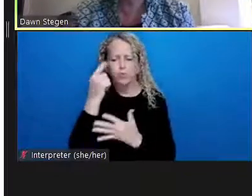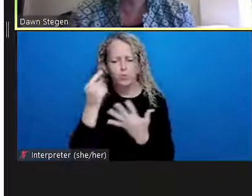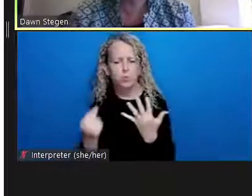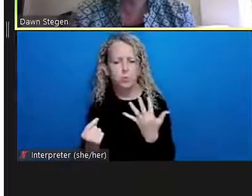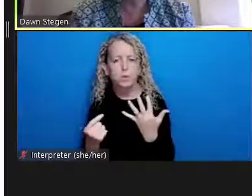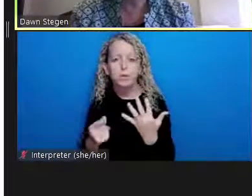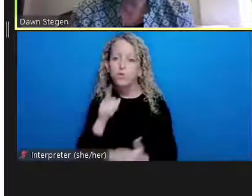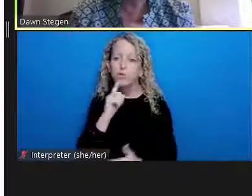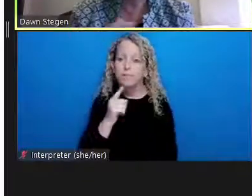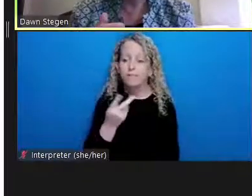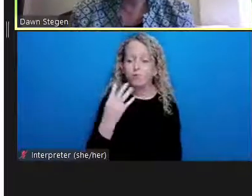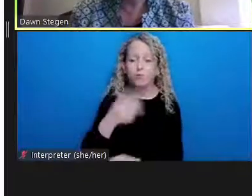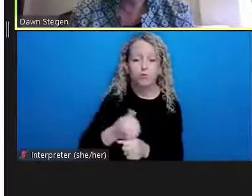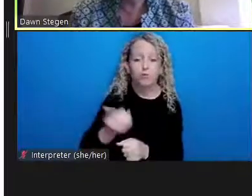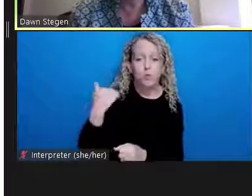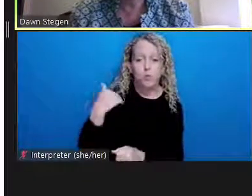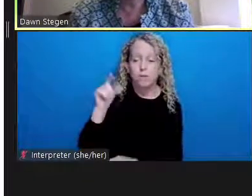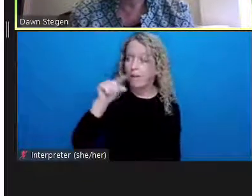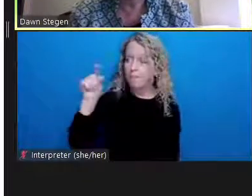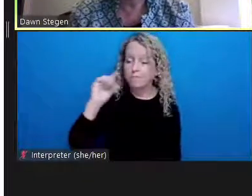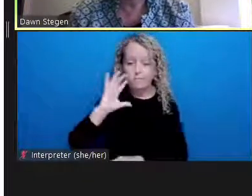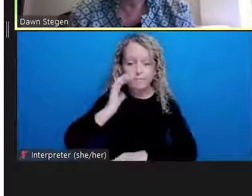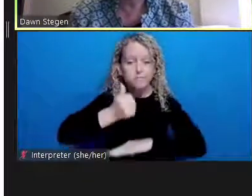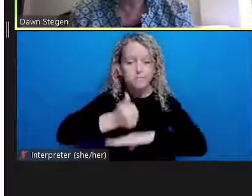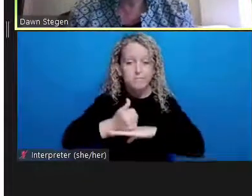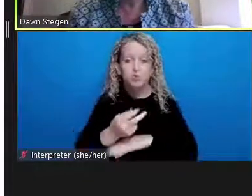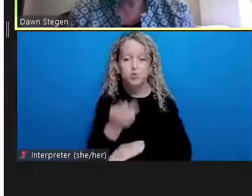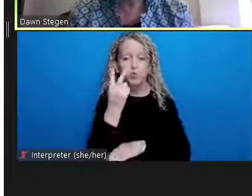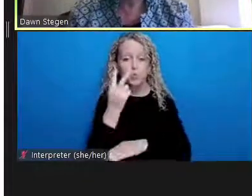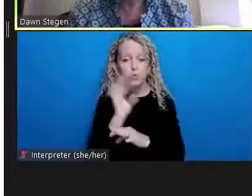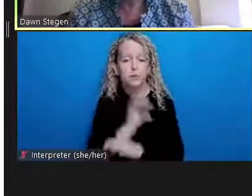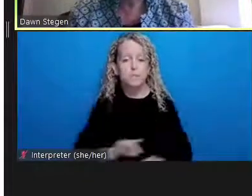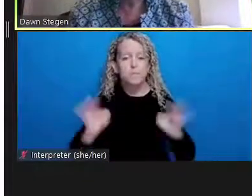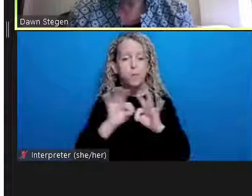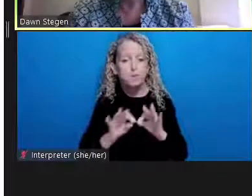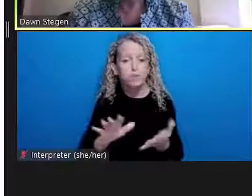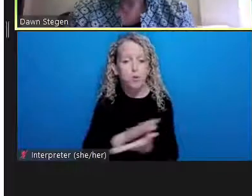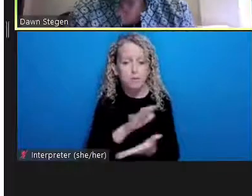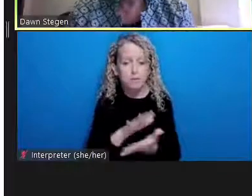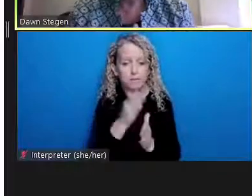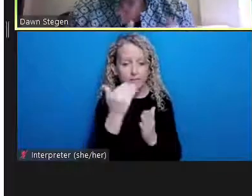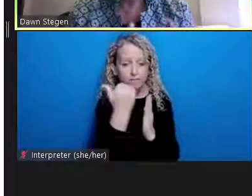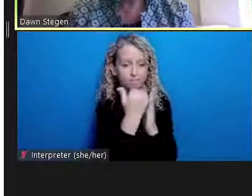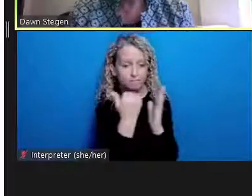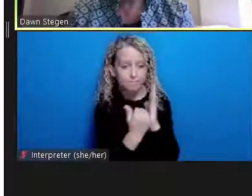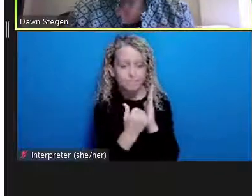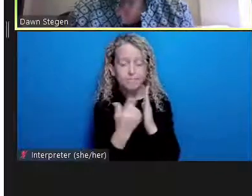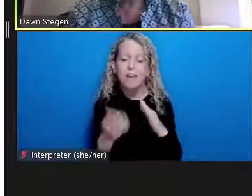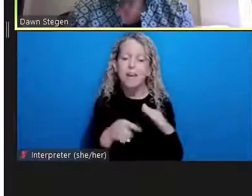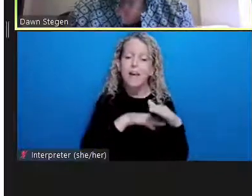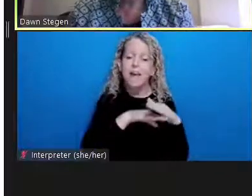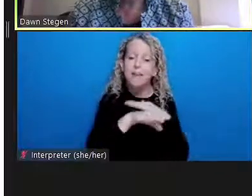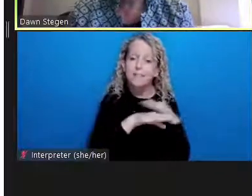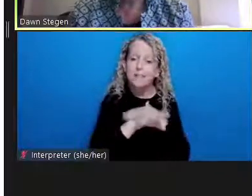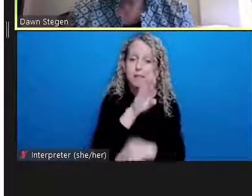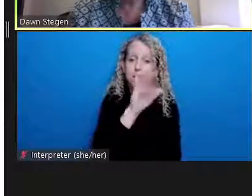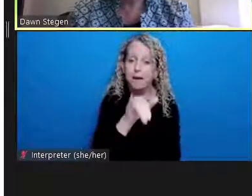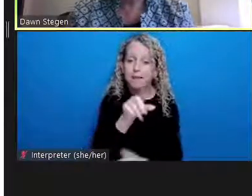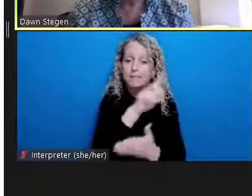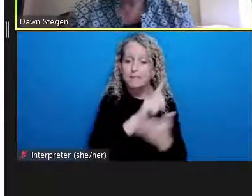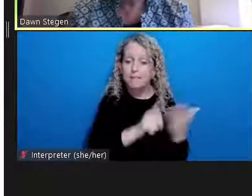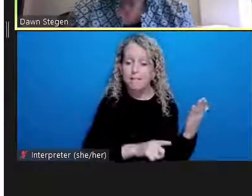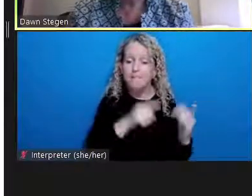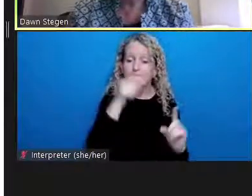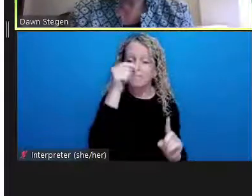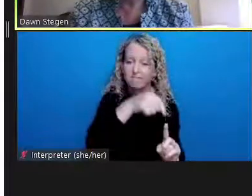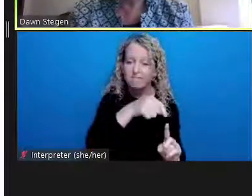key policy documents, and they're available on our website, Access by Design, and that's the implementation strategy for